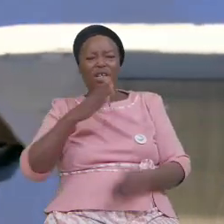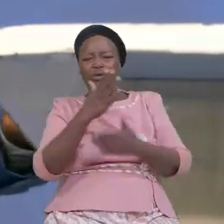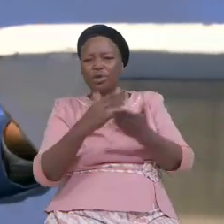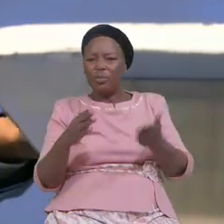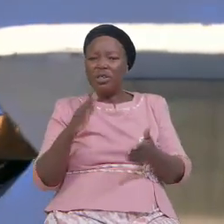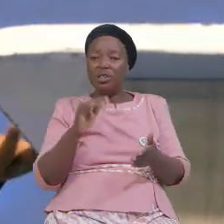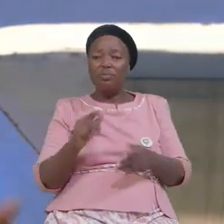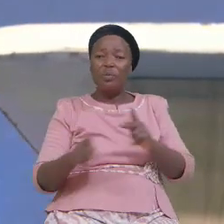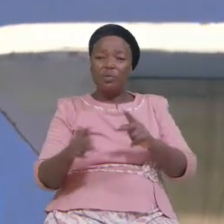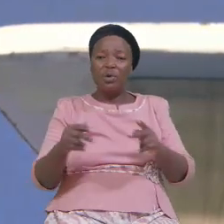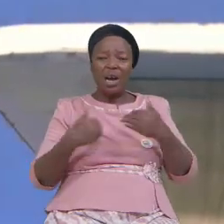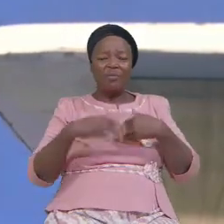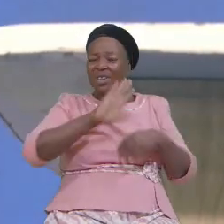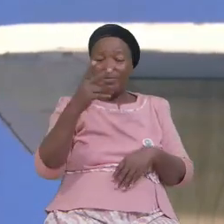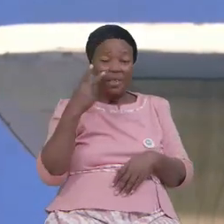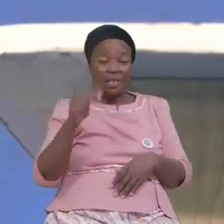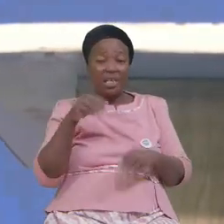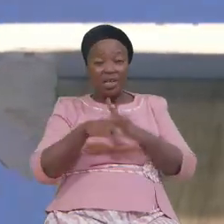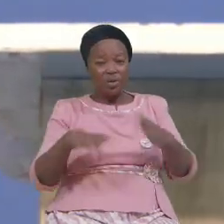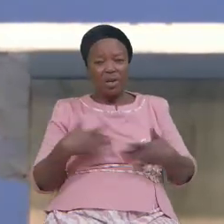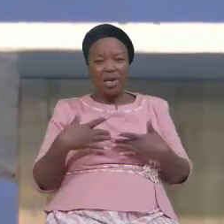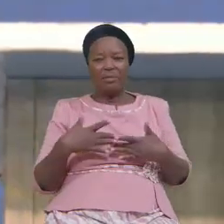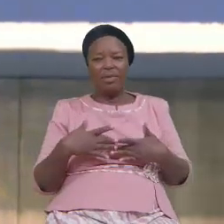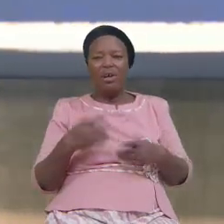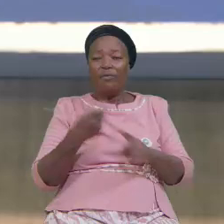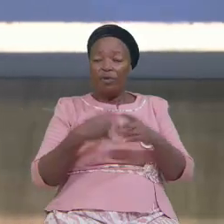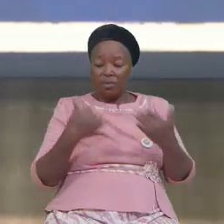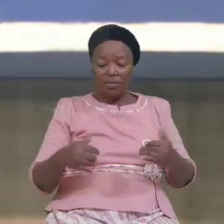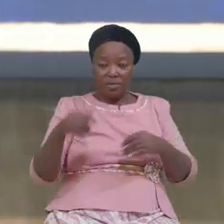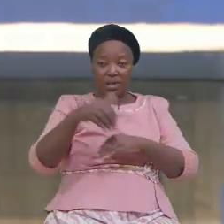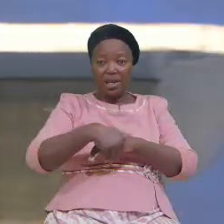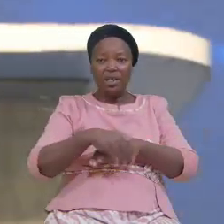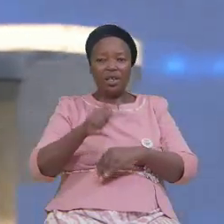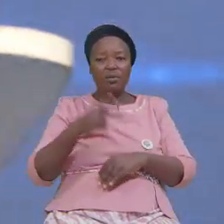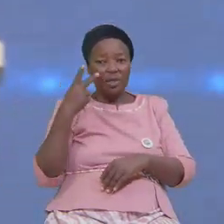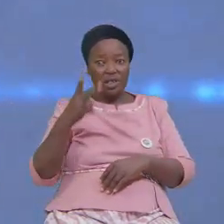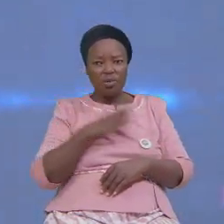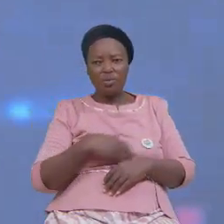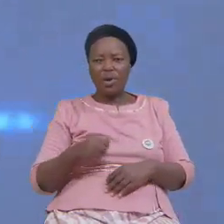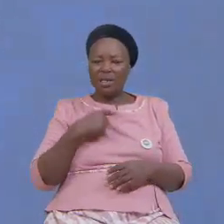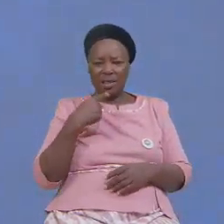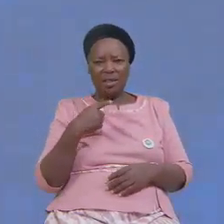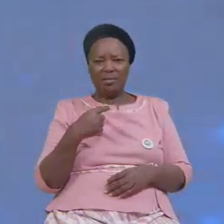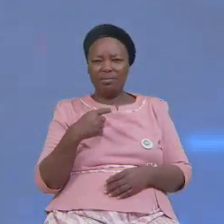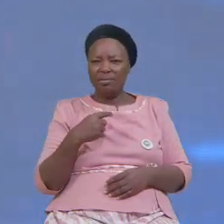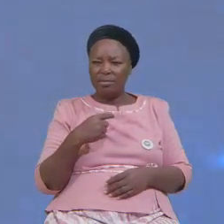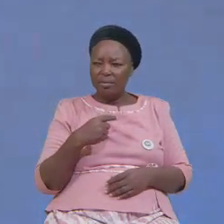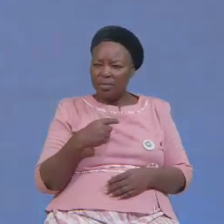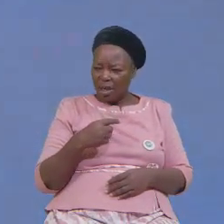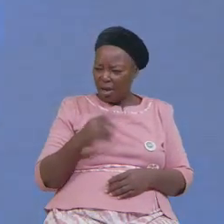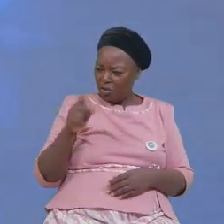people have never seen in your life. From tonight, they'll see you and say, you look